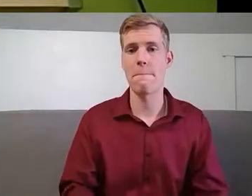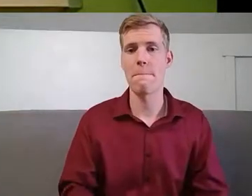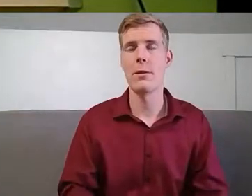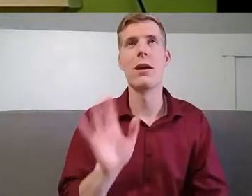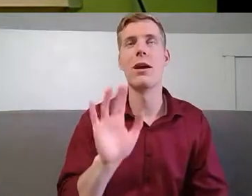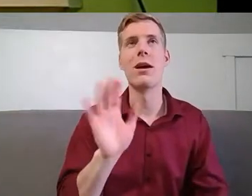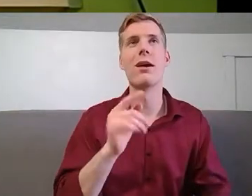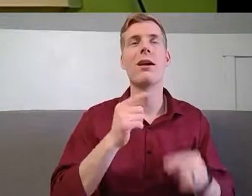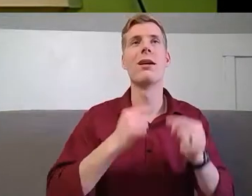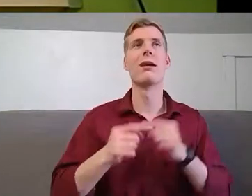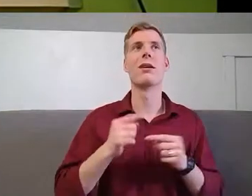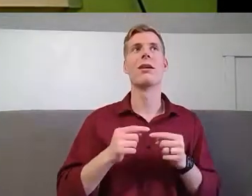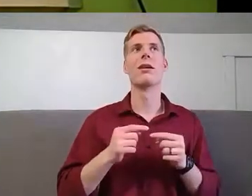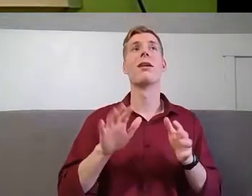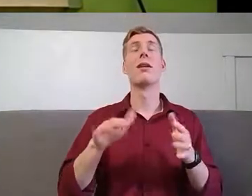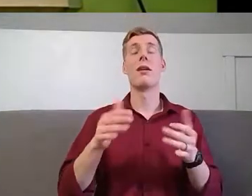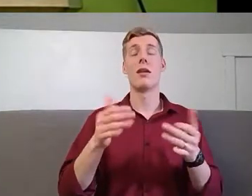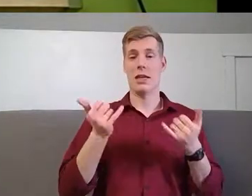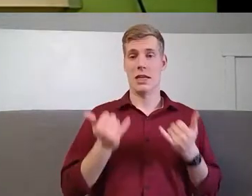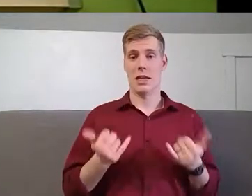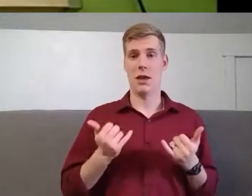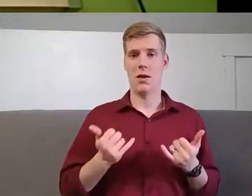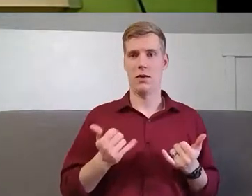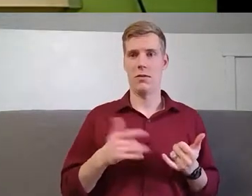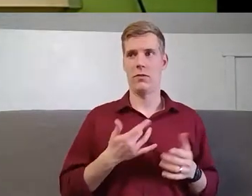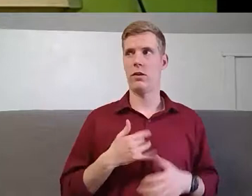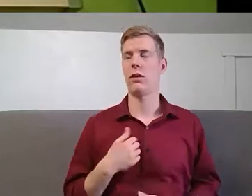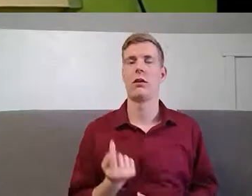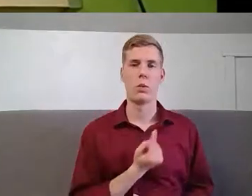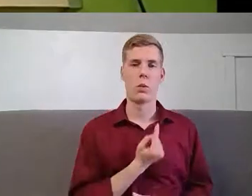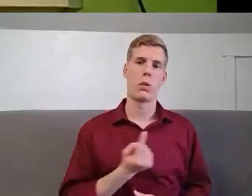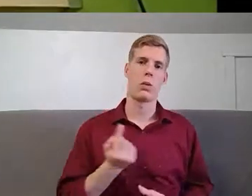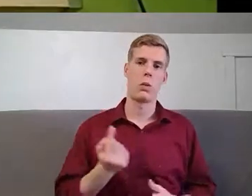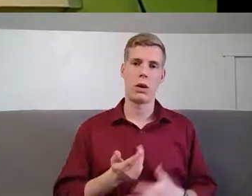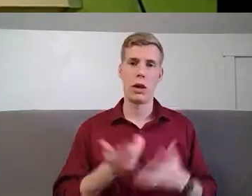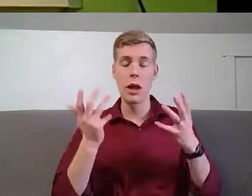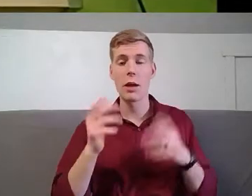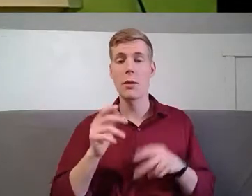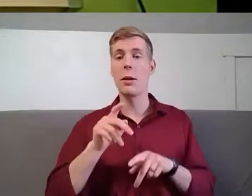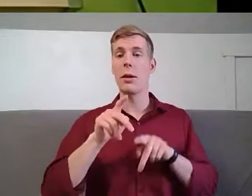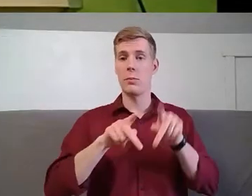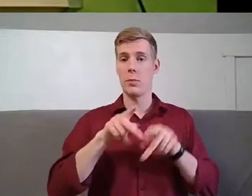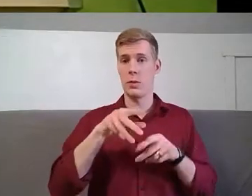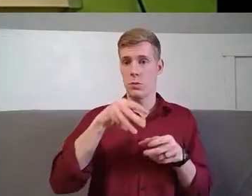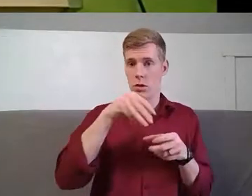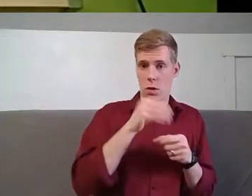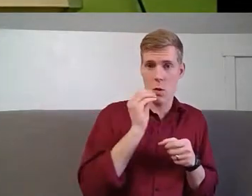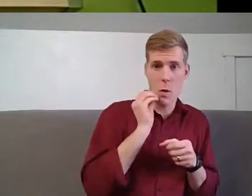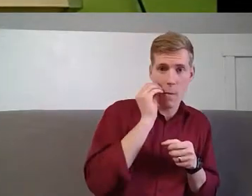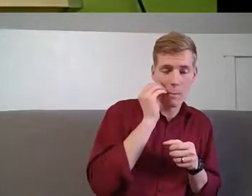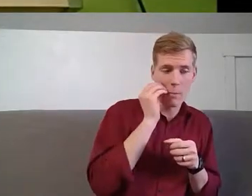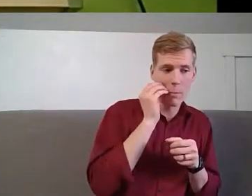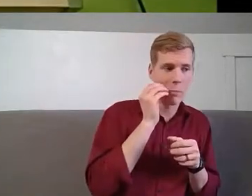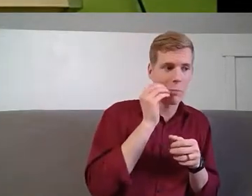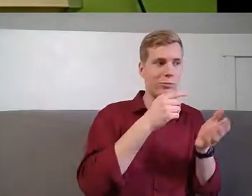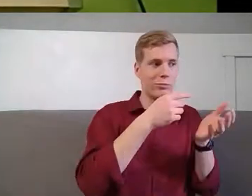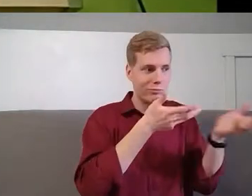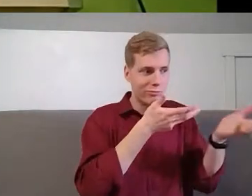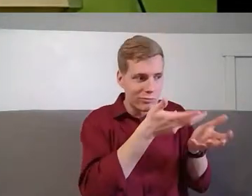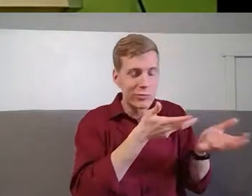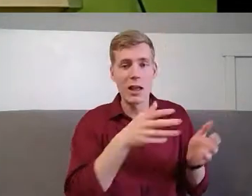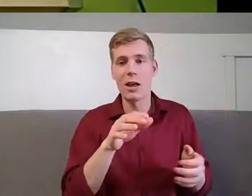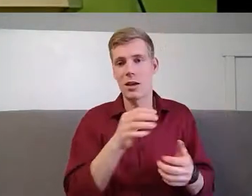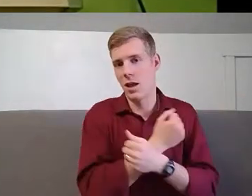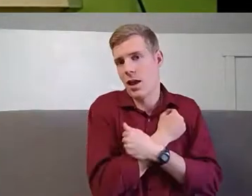okay, right now we're feeling so isolated. Make sure you're checking in with the people that are in your house, and hugs. Hugs are like the